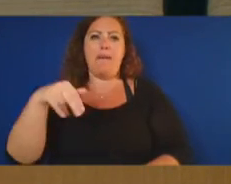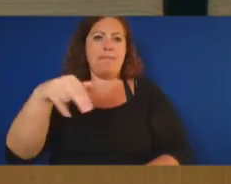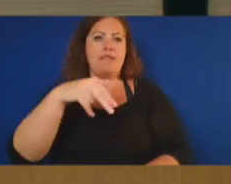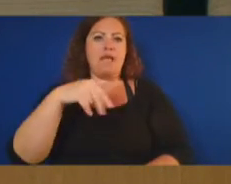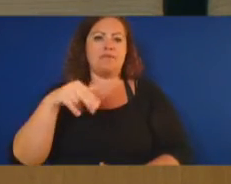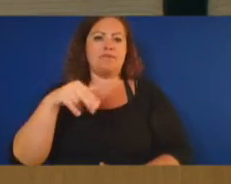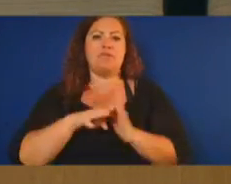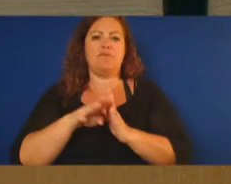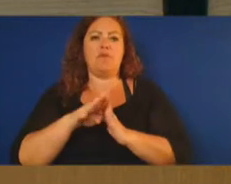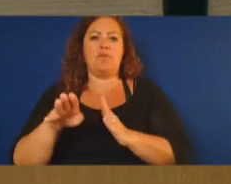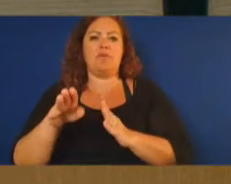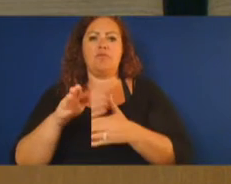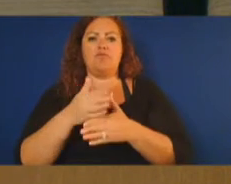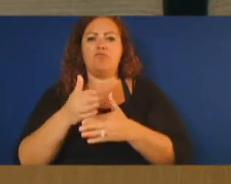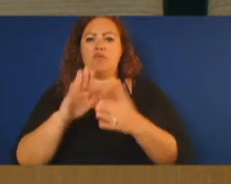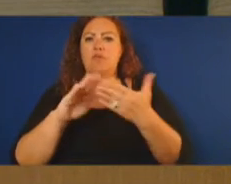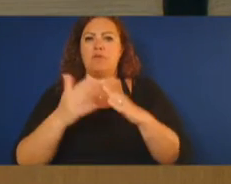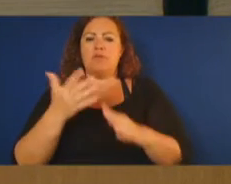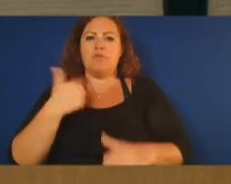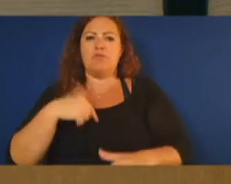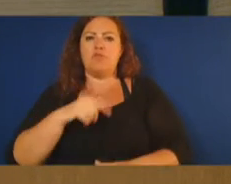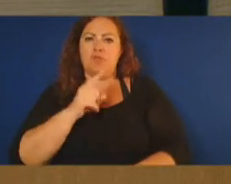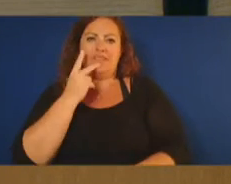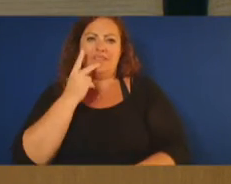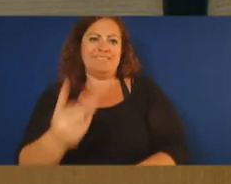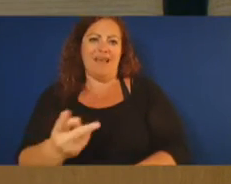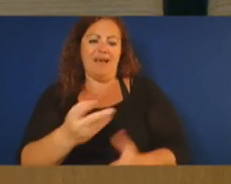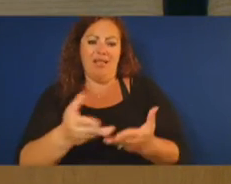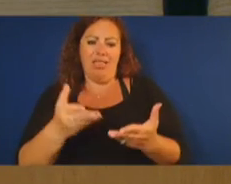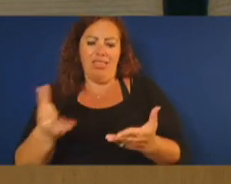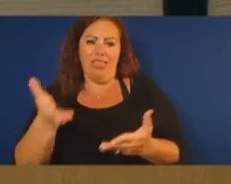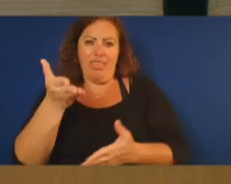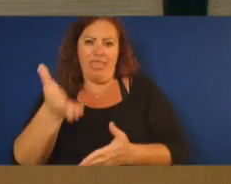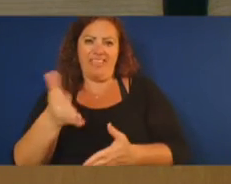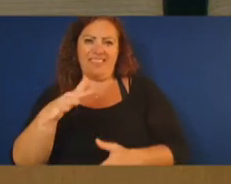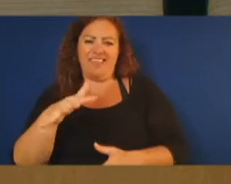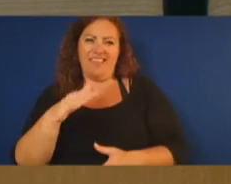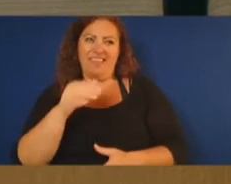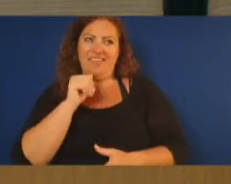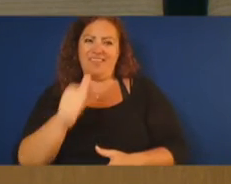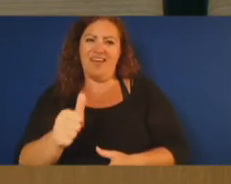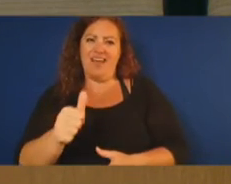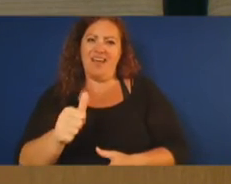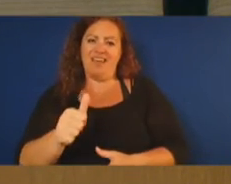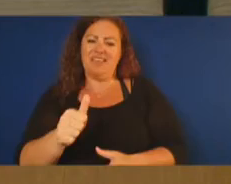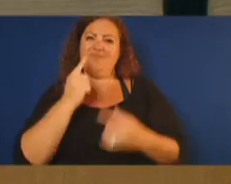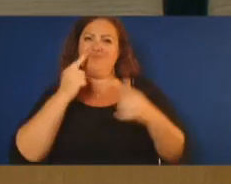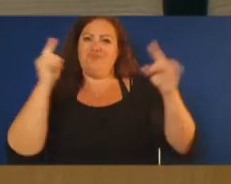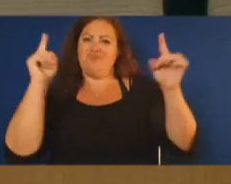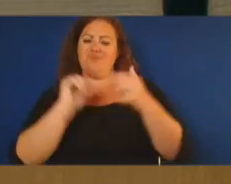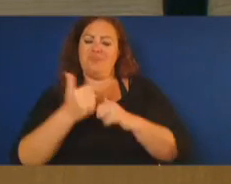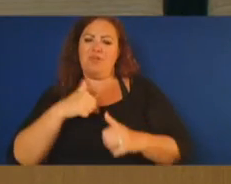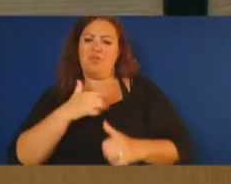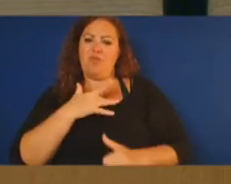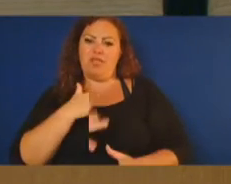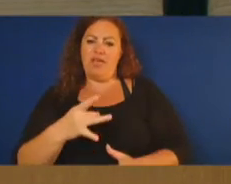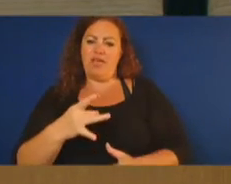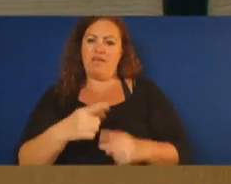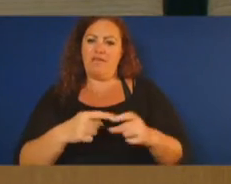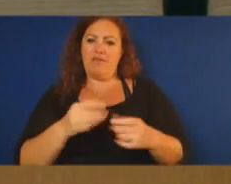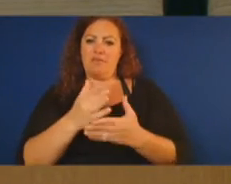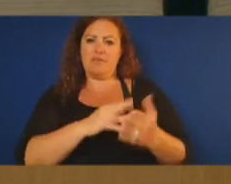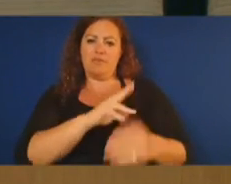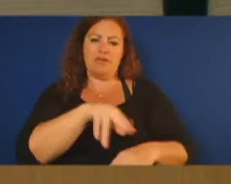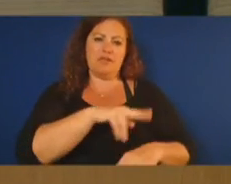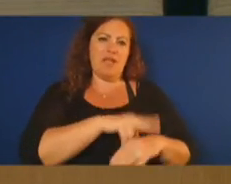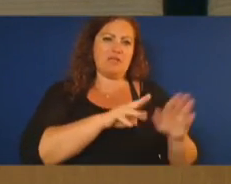minutes communities we really saw things kind of weren't coming together how we'd like to do from some of the national